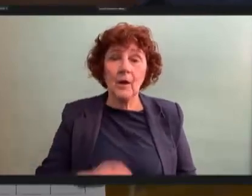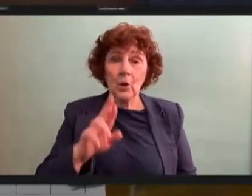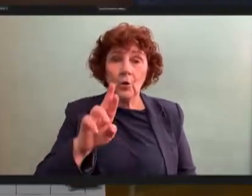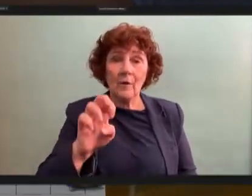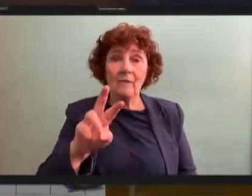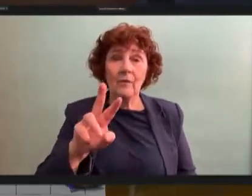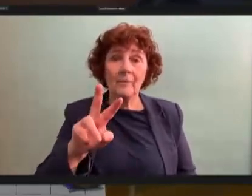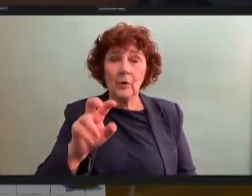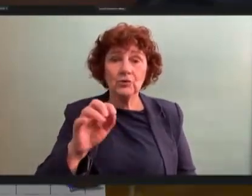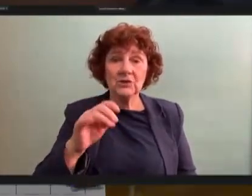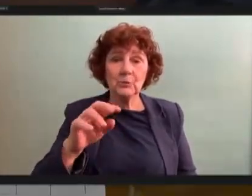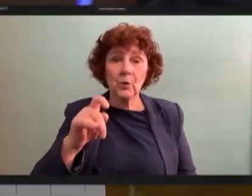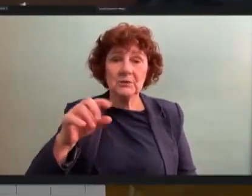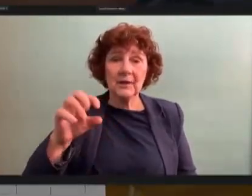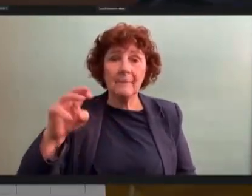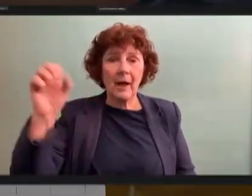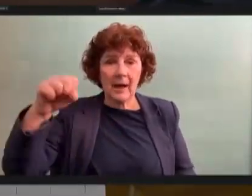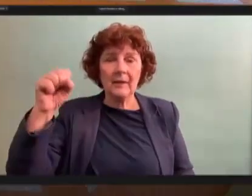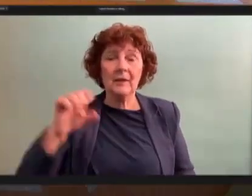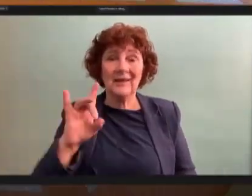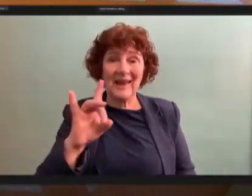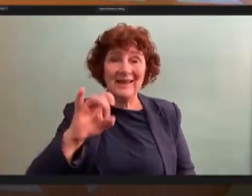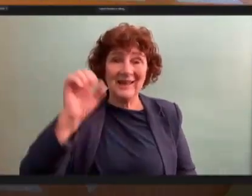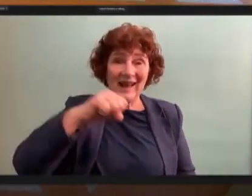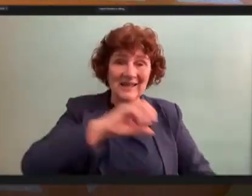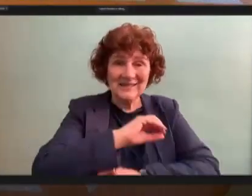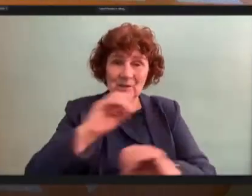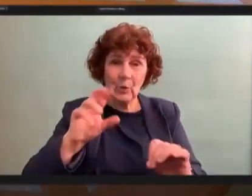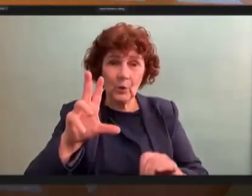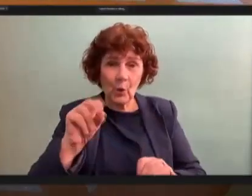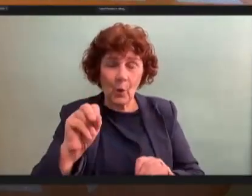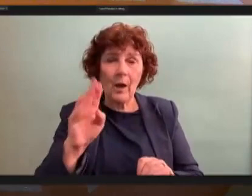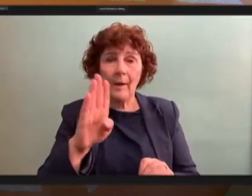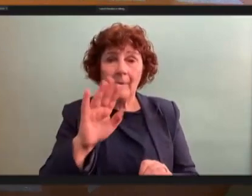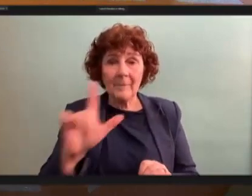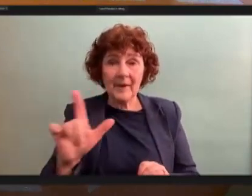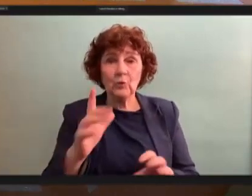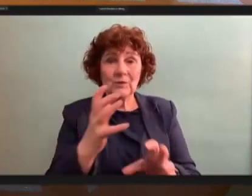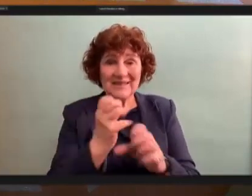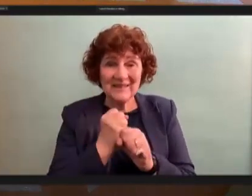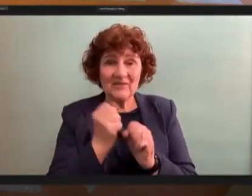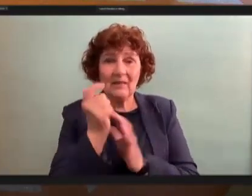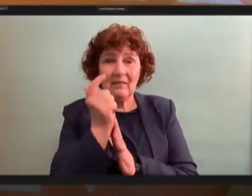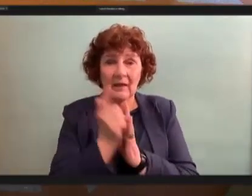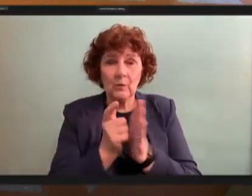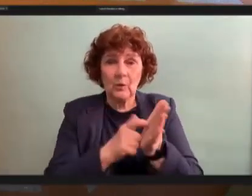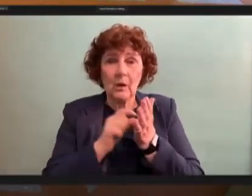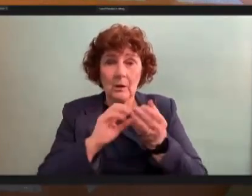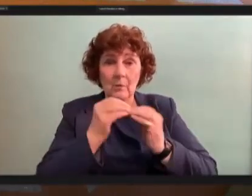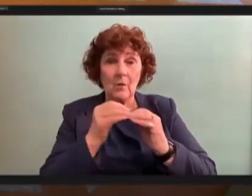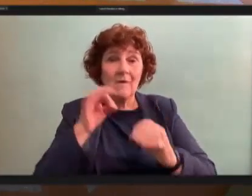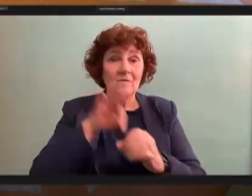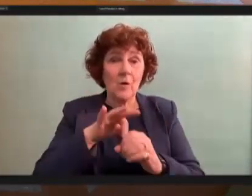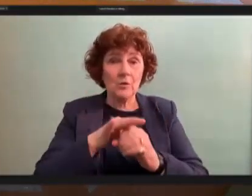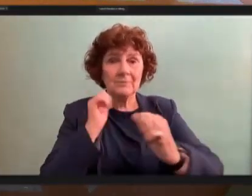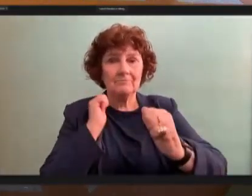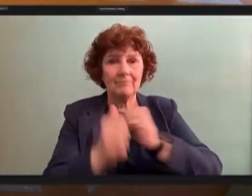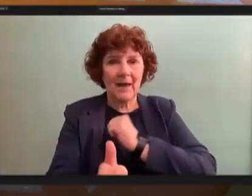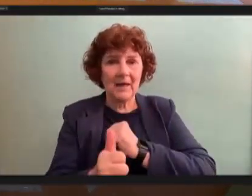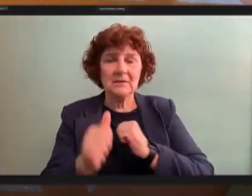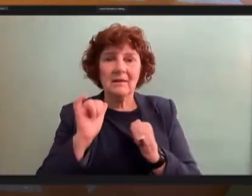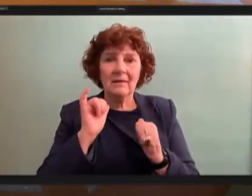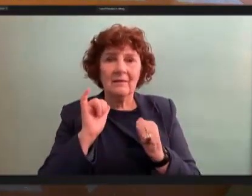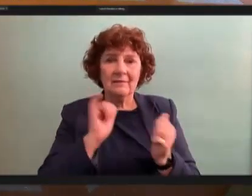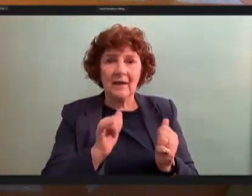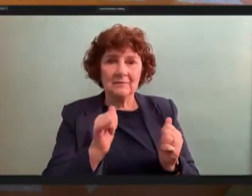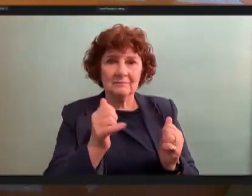Tem. Aye. 8 ayes, 0 The noes. bill, having received the legally required number of votes, is finally passed. That takes us to